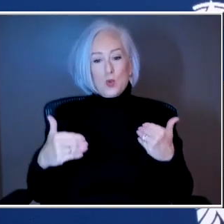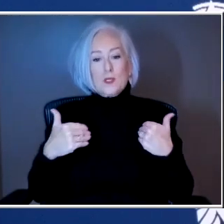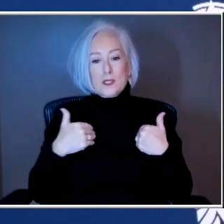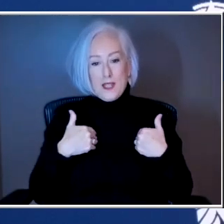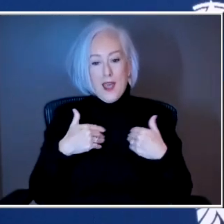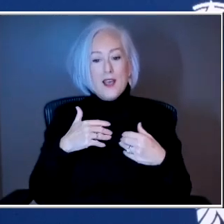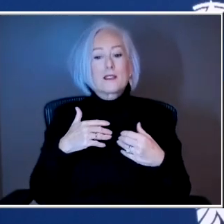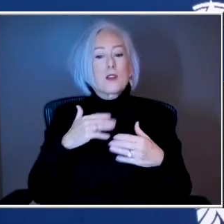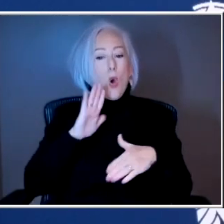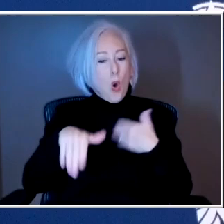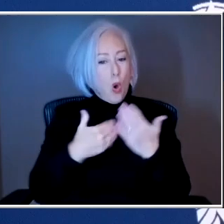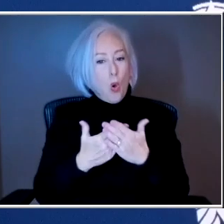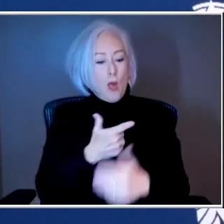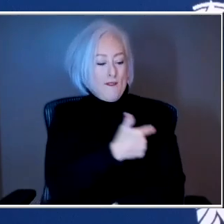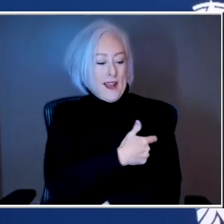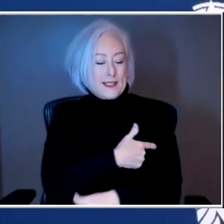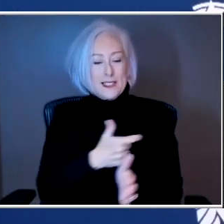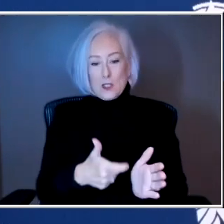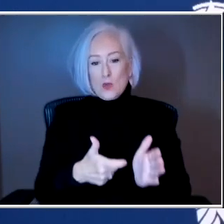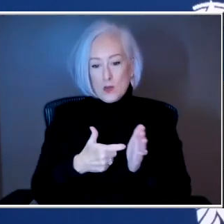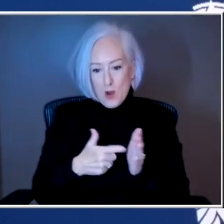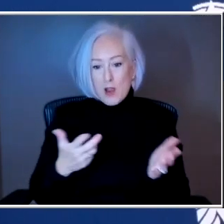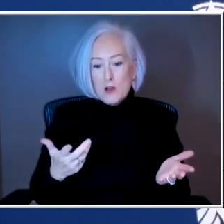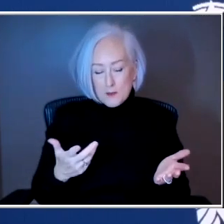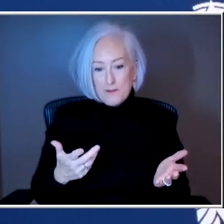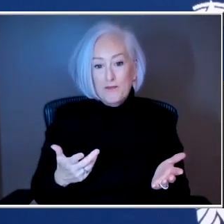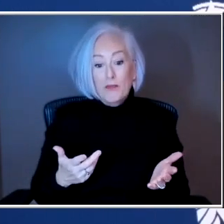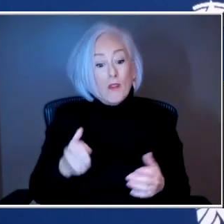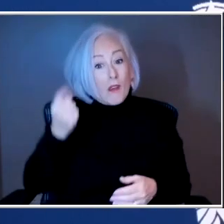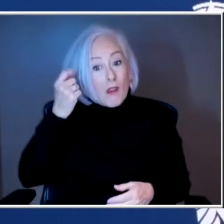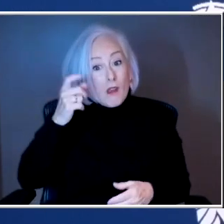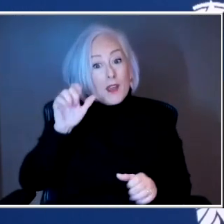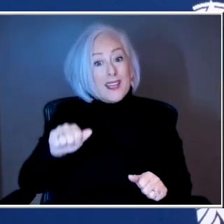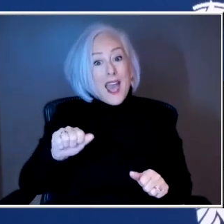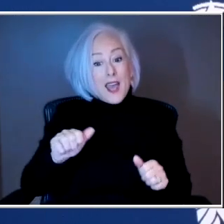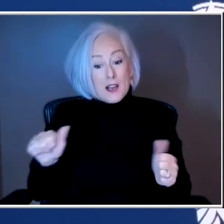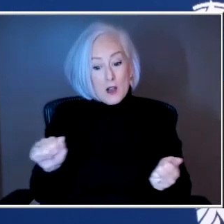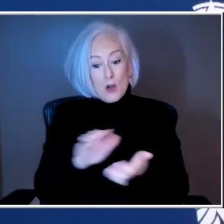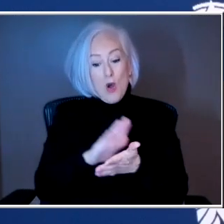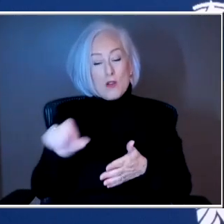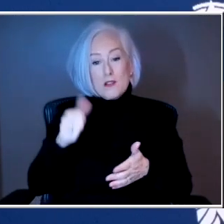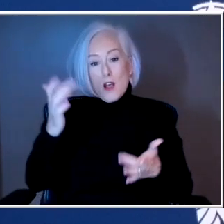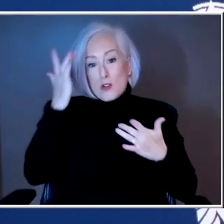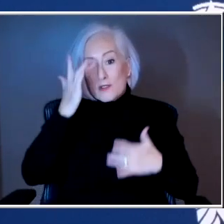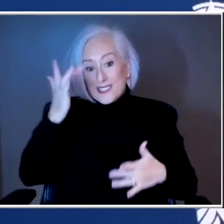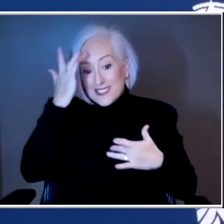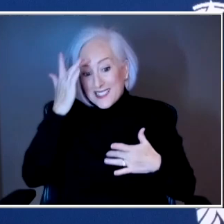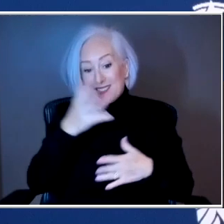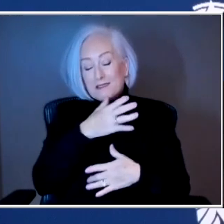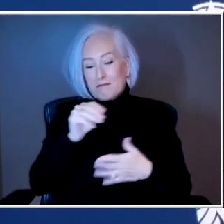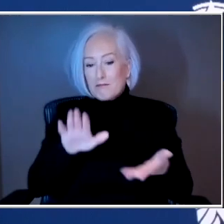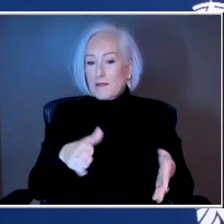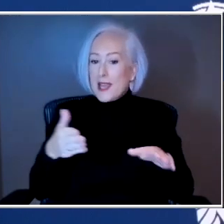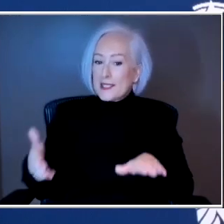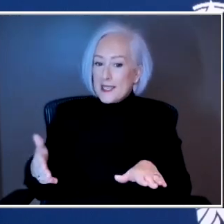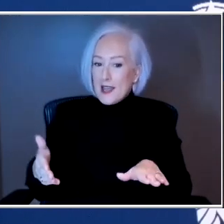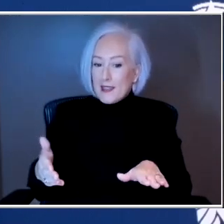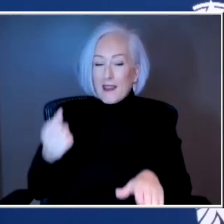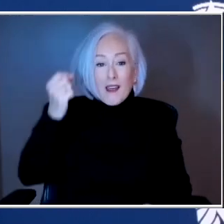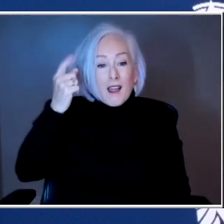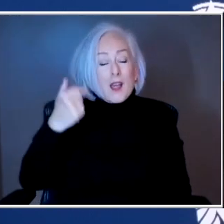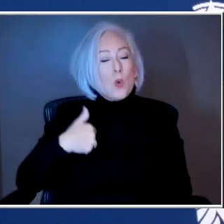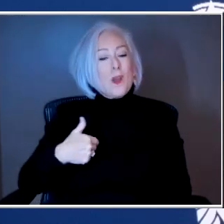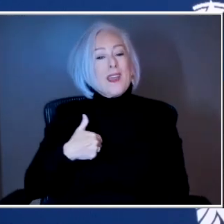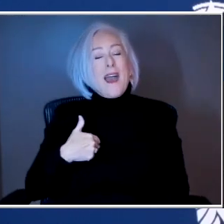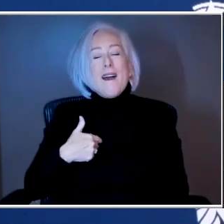cause significant disease and even death in some cases, unfortunately. But we have a very good, safe vaccine that has been used